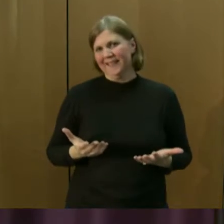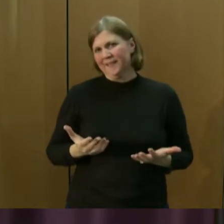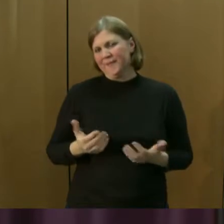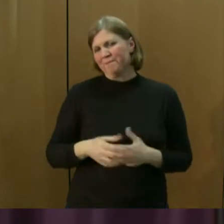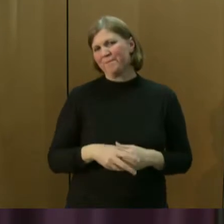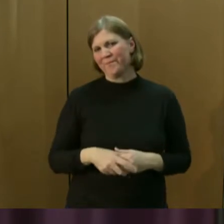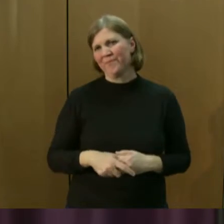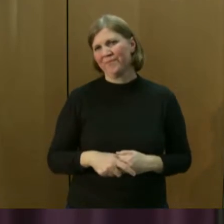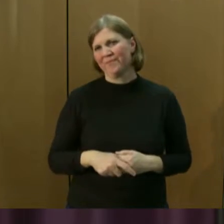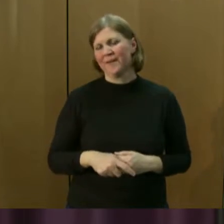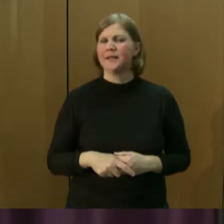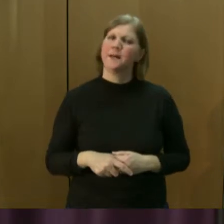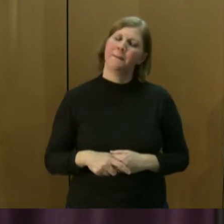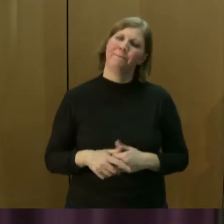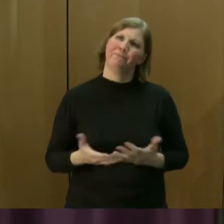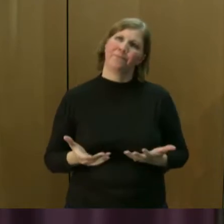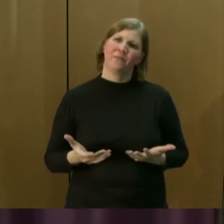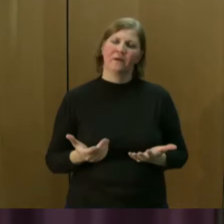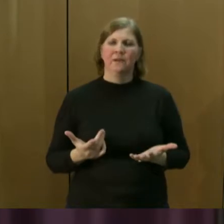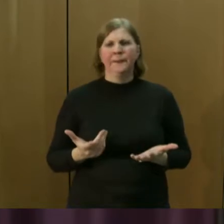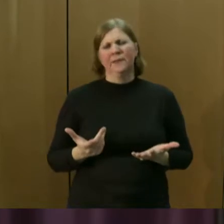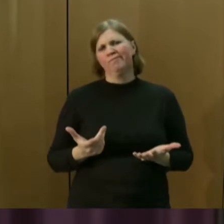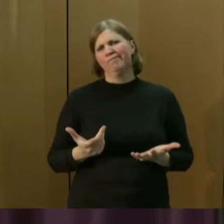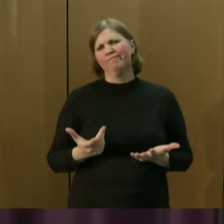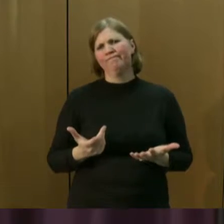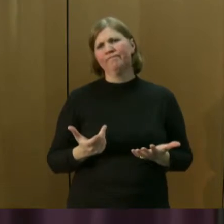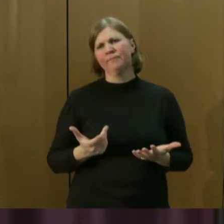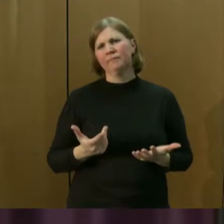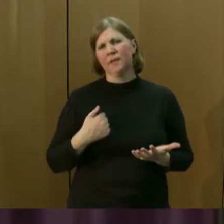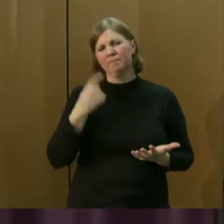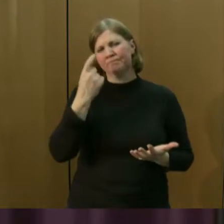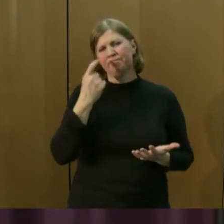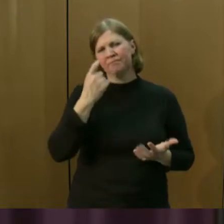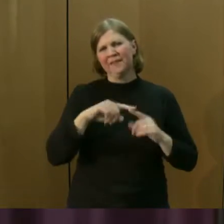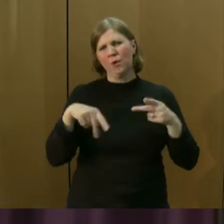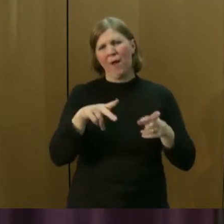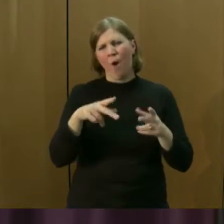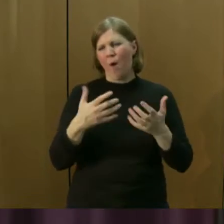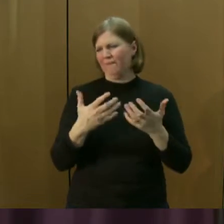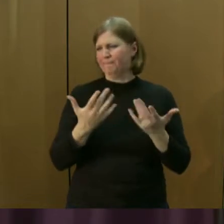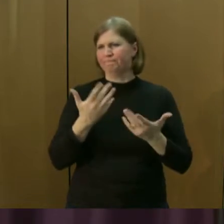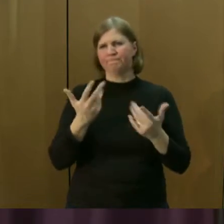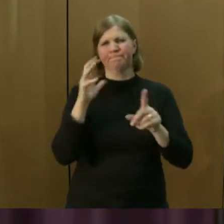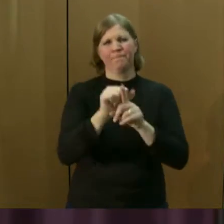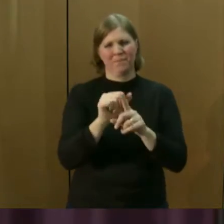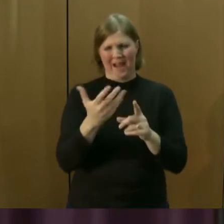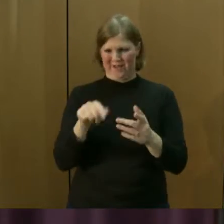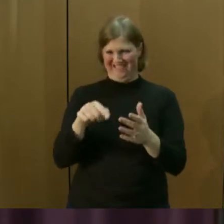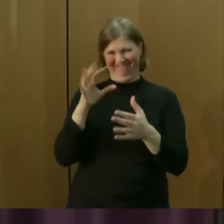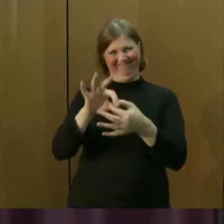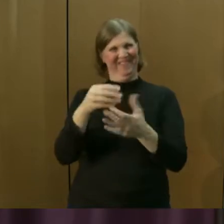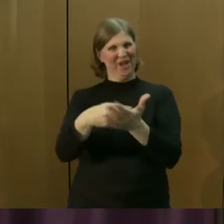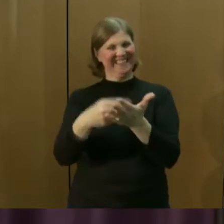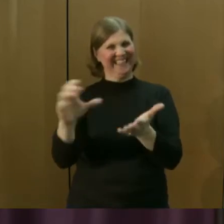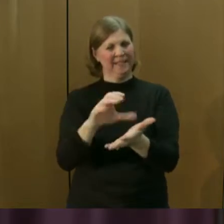Just thinking a little bit out of the box about how you find money is going to be to your advantage, and maybe remembering that